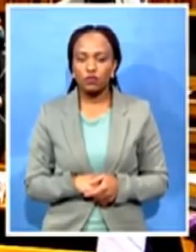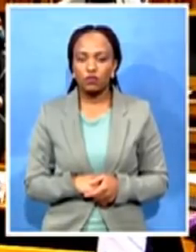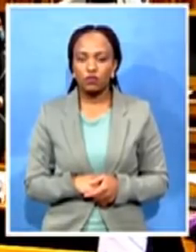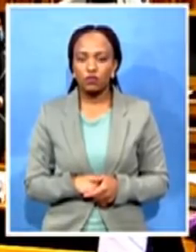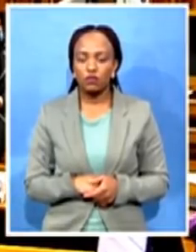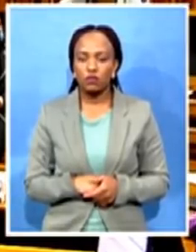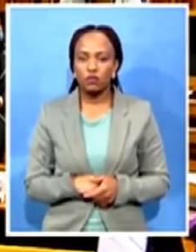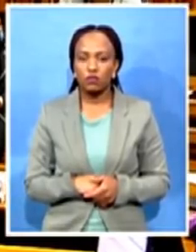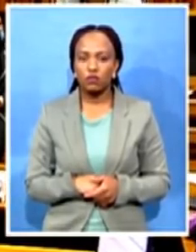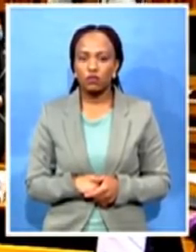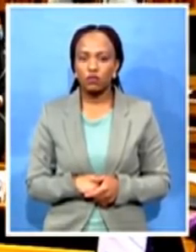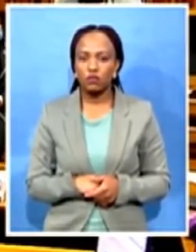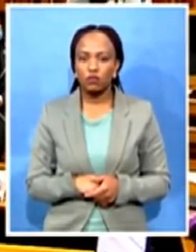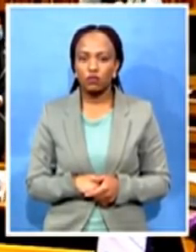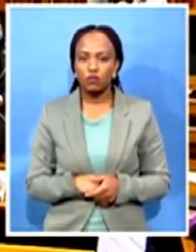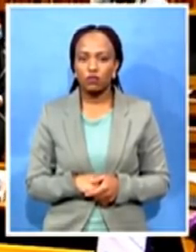All right, thank you.